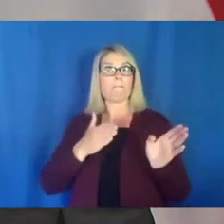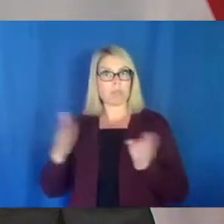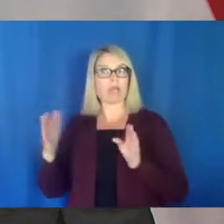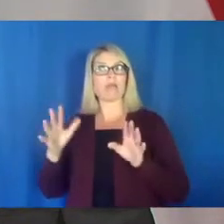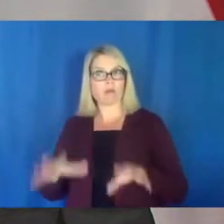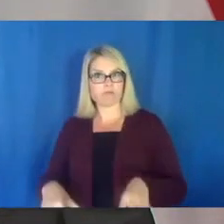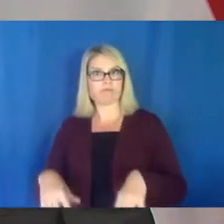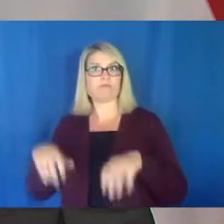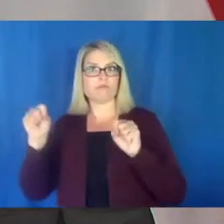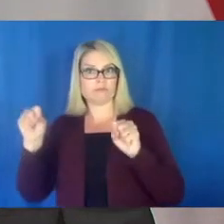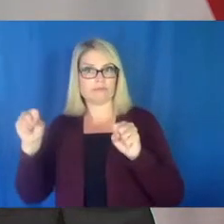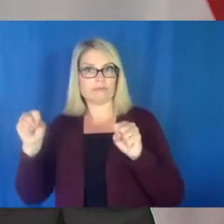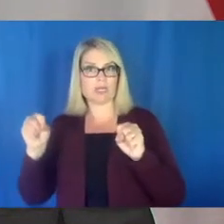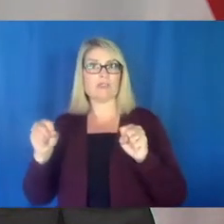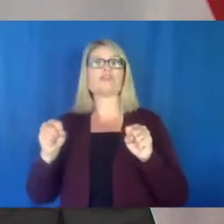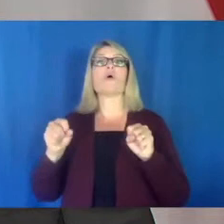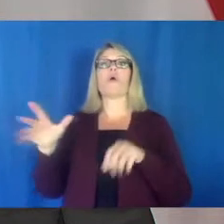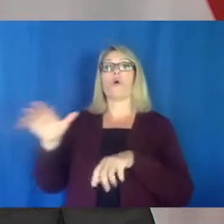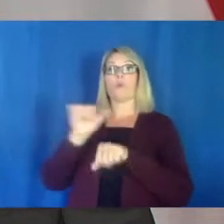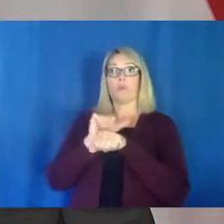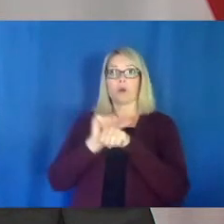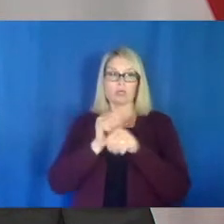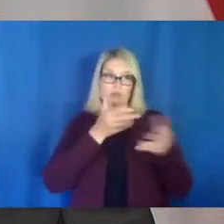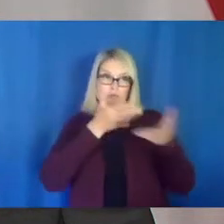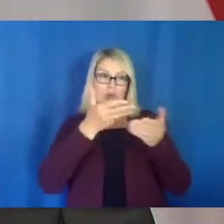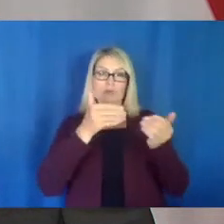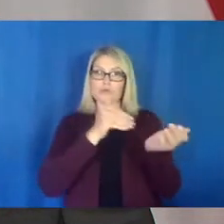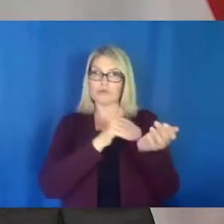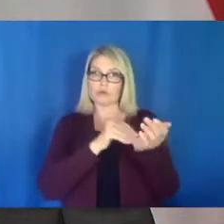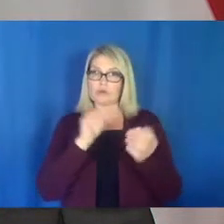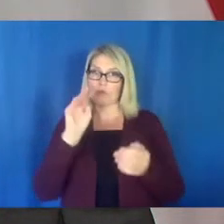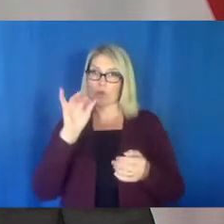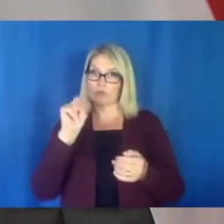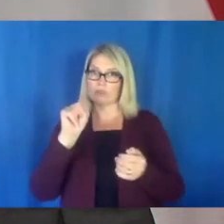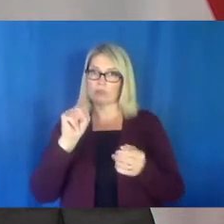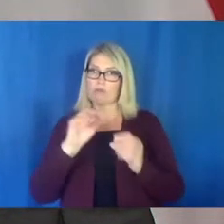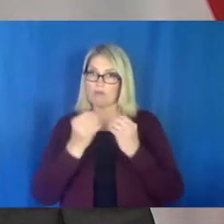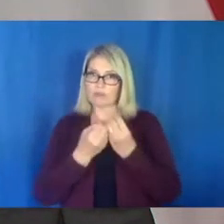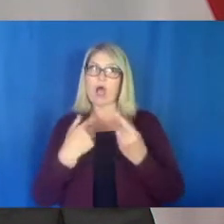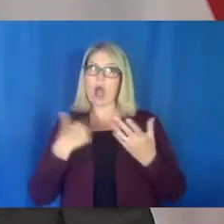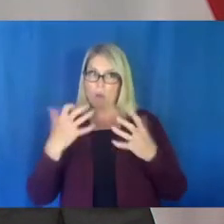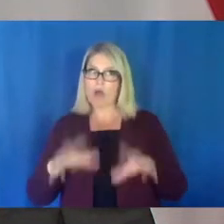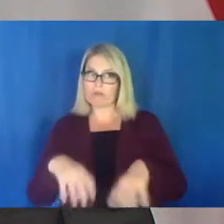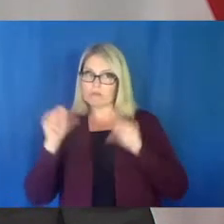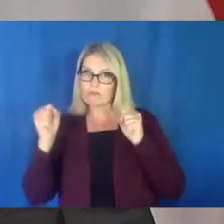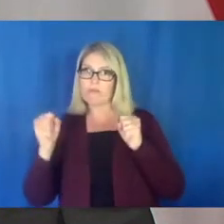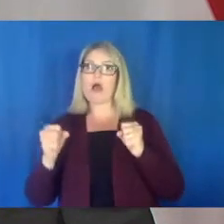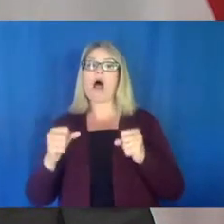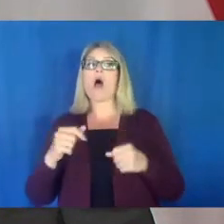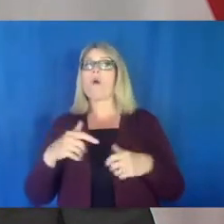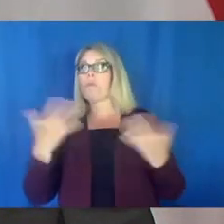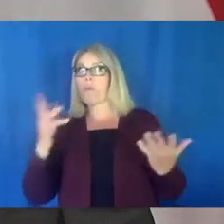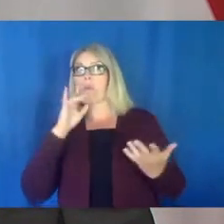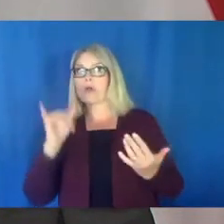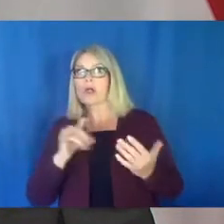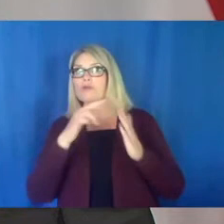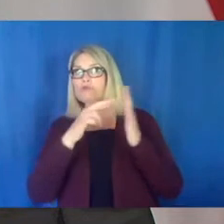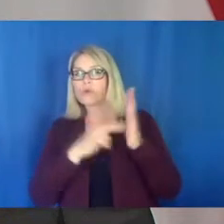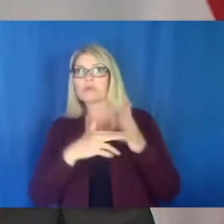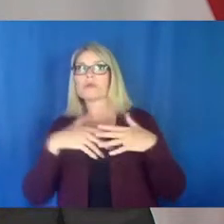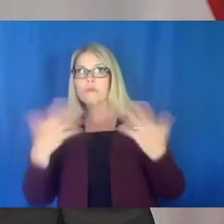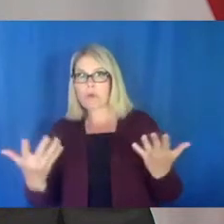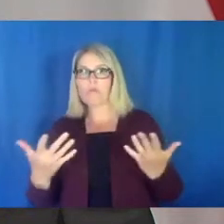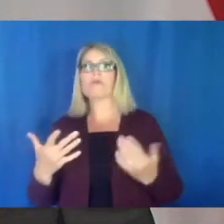they're collaborating with Dr. Morrison's office to say, we would like to have these, how can we have them? And I think that has to be viewed very much as a